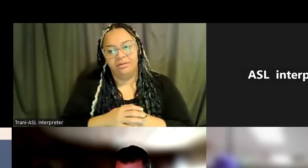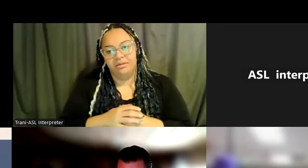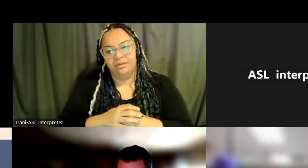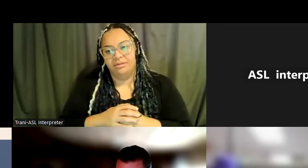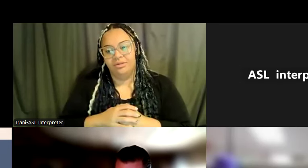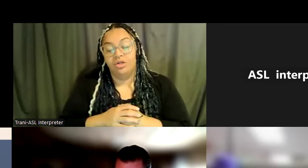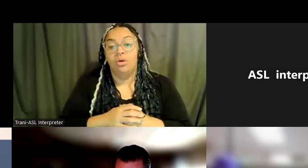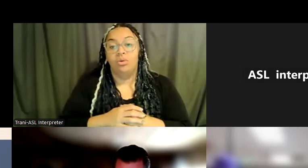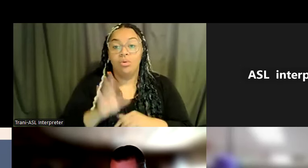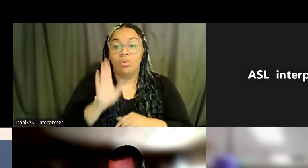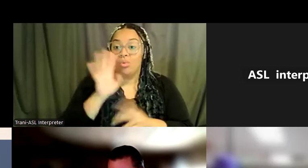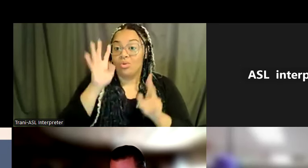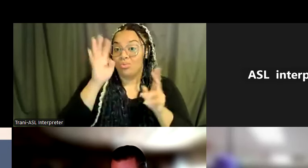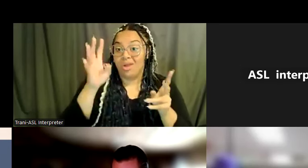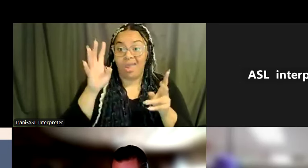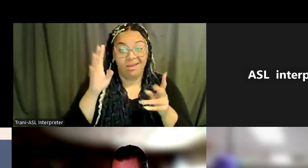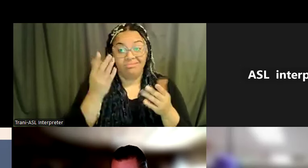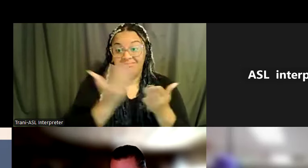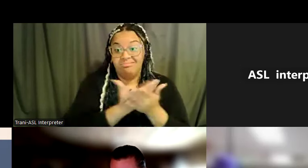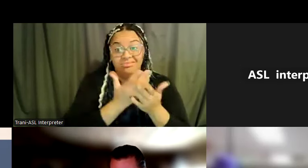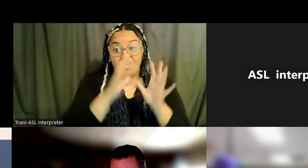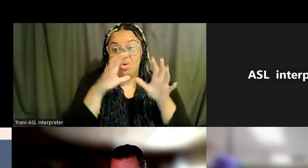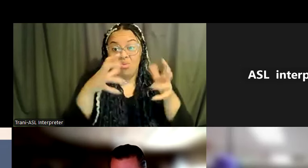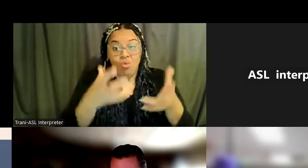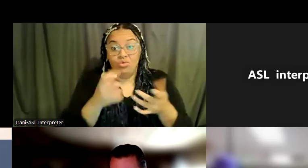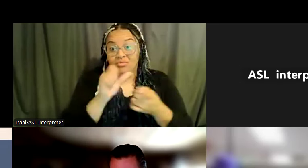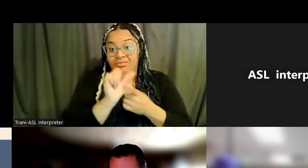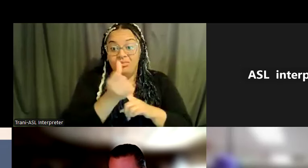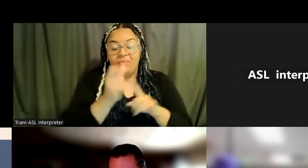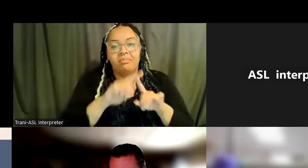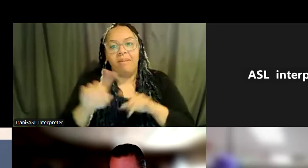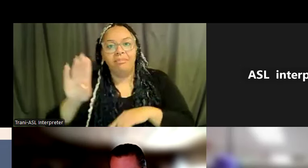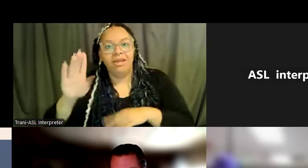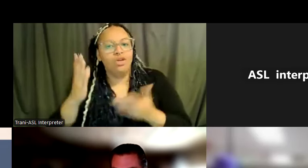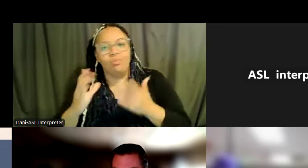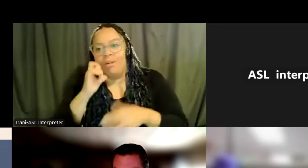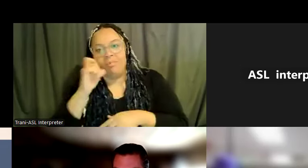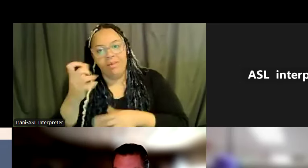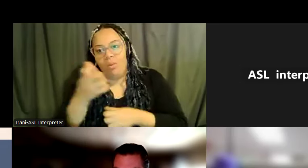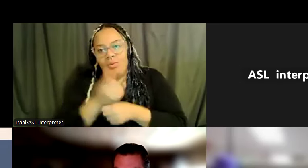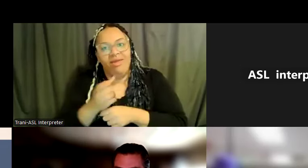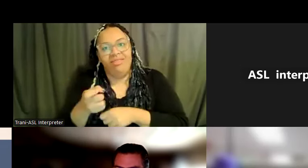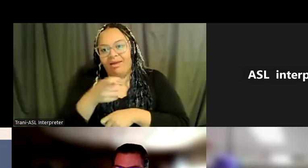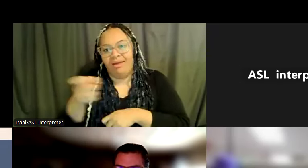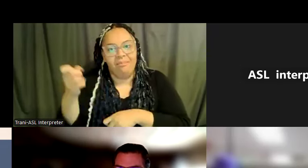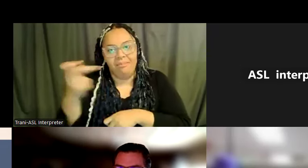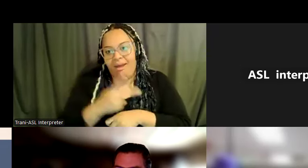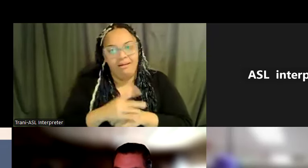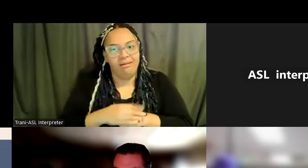it's gonna create a whole nother world of circumstances, but B, you probably will not get that firearm back.